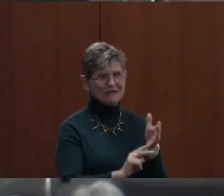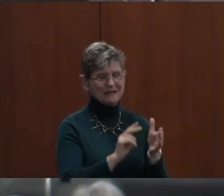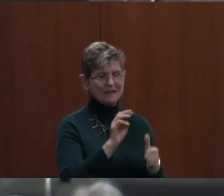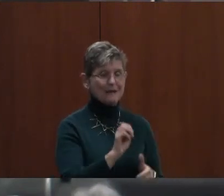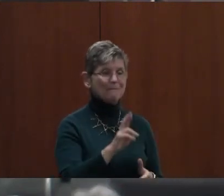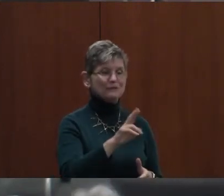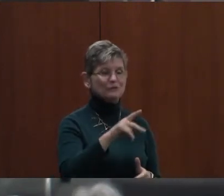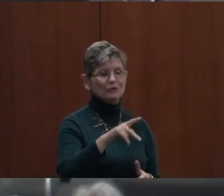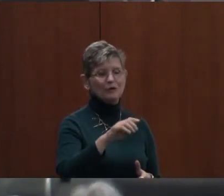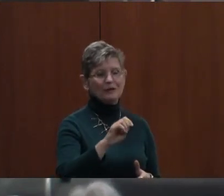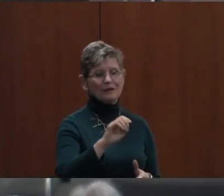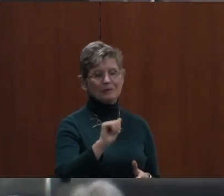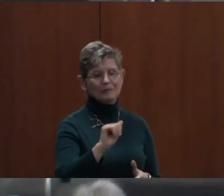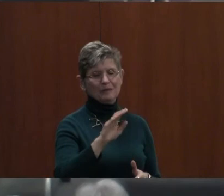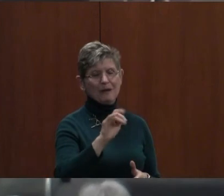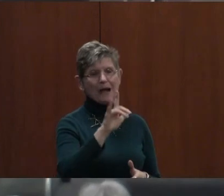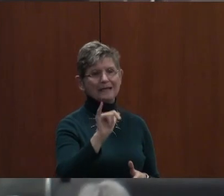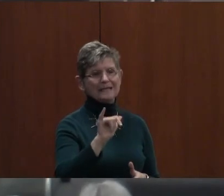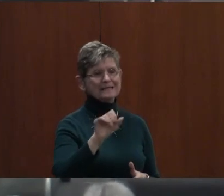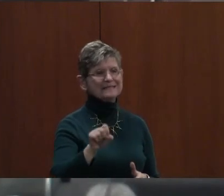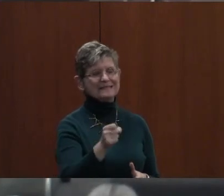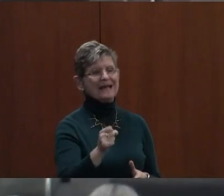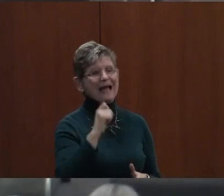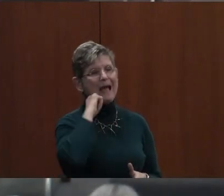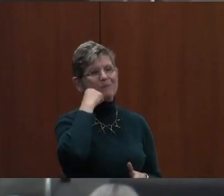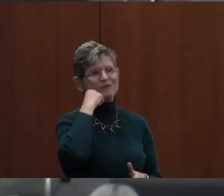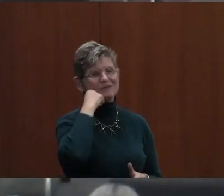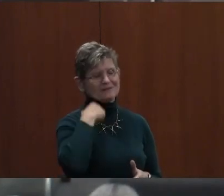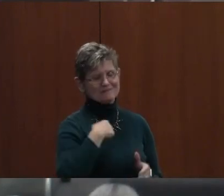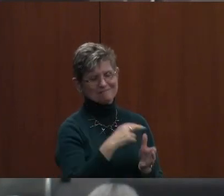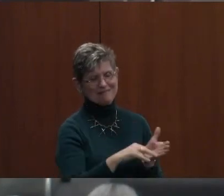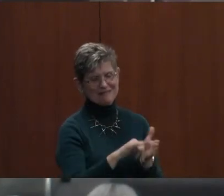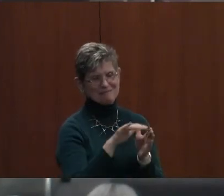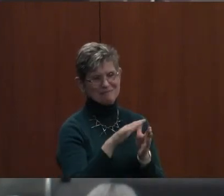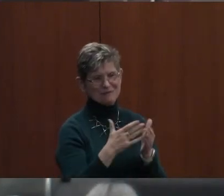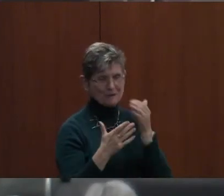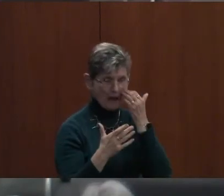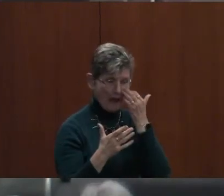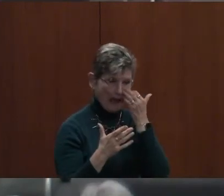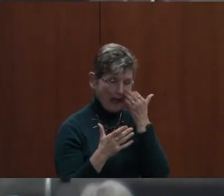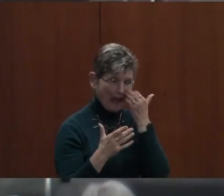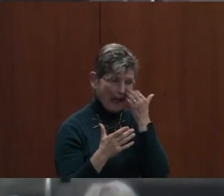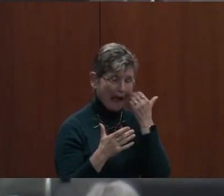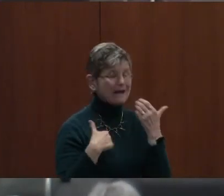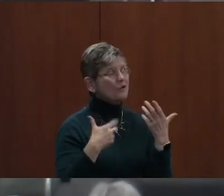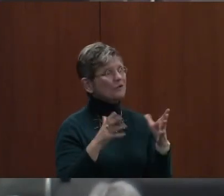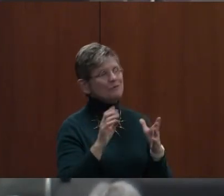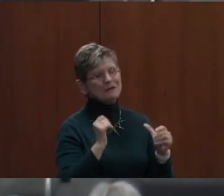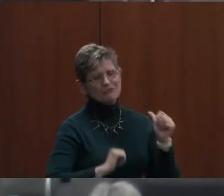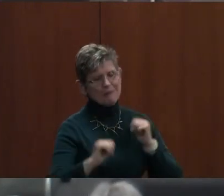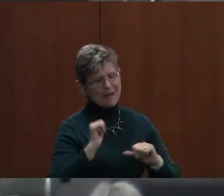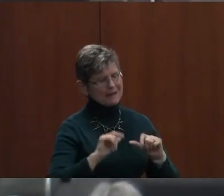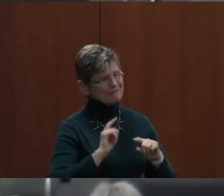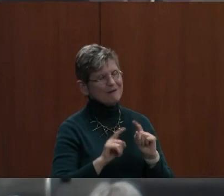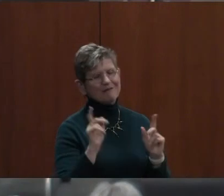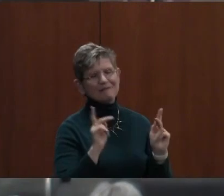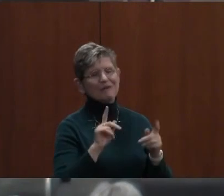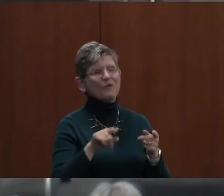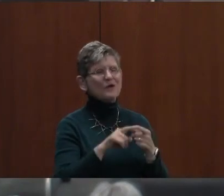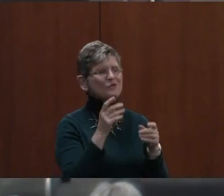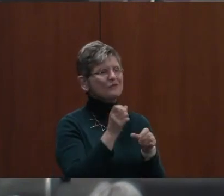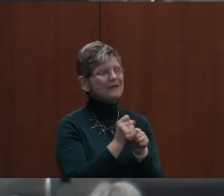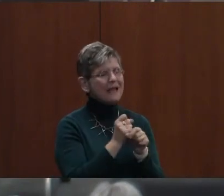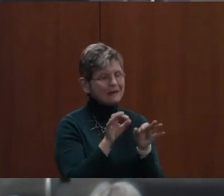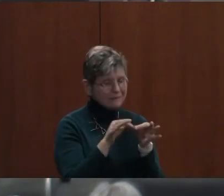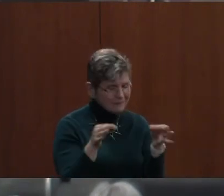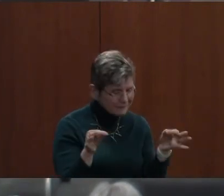Peabody's Apples to them. And I don't want to get too melodramatic here or anything, but folks, when you get things like this and